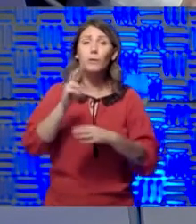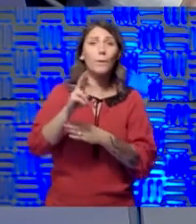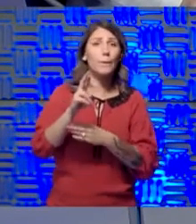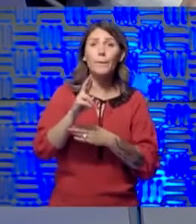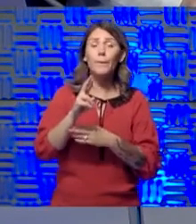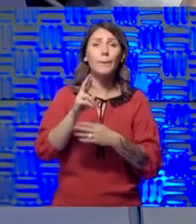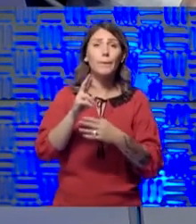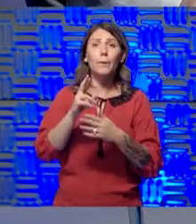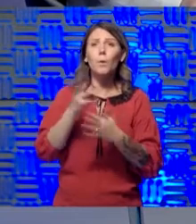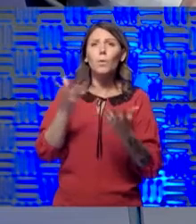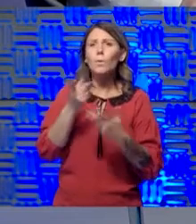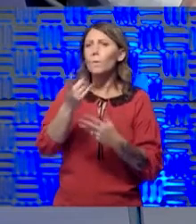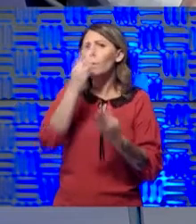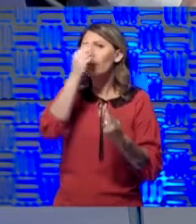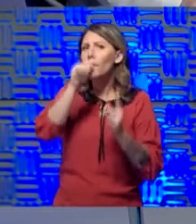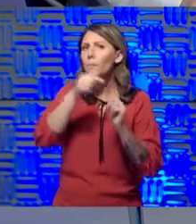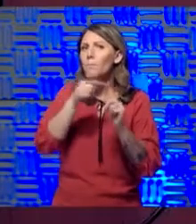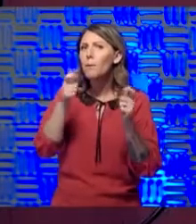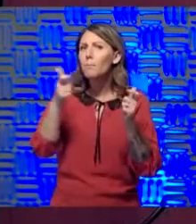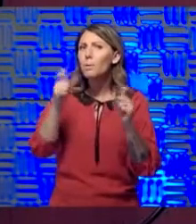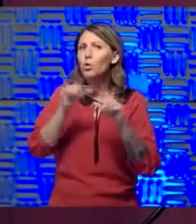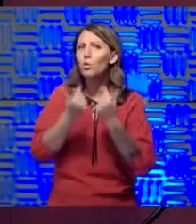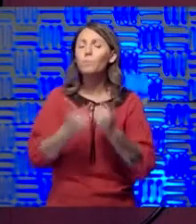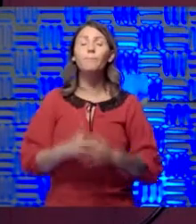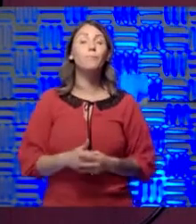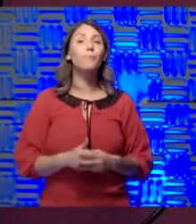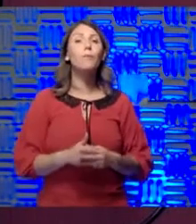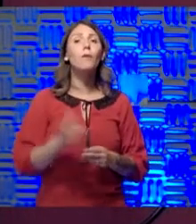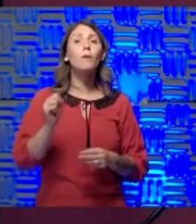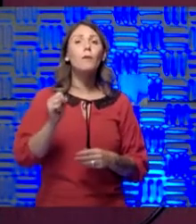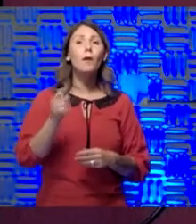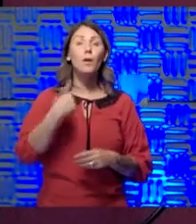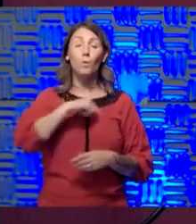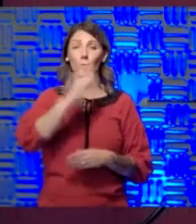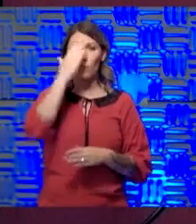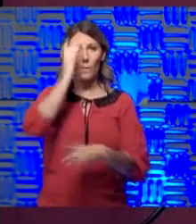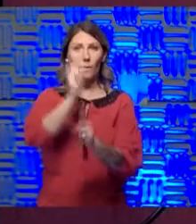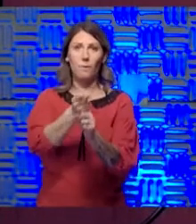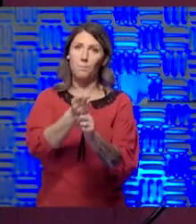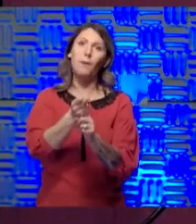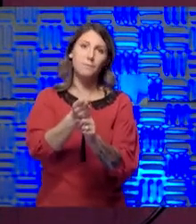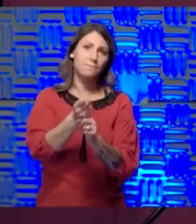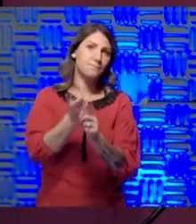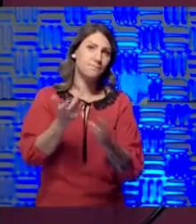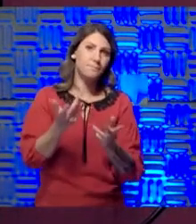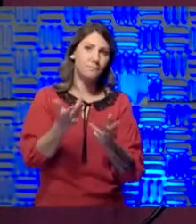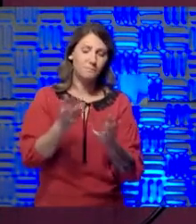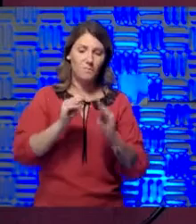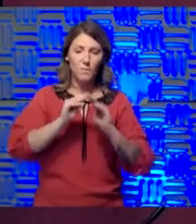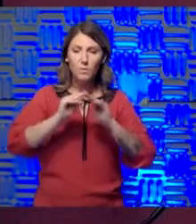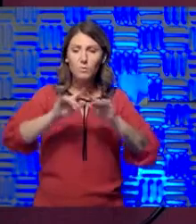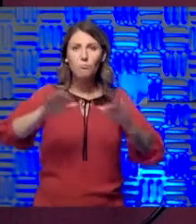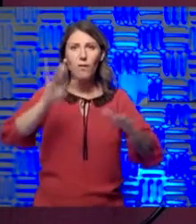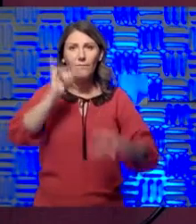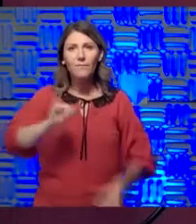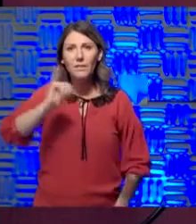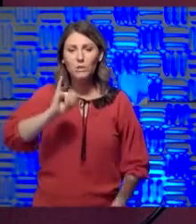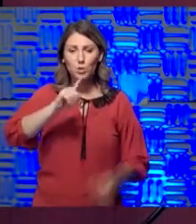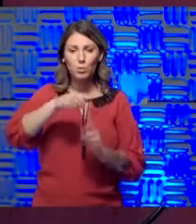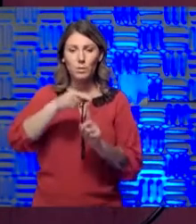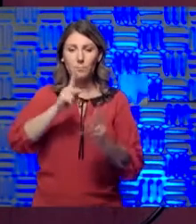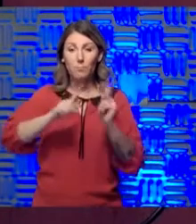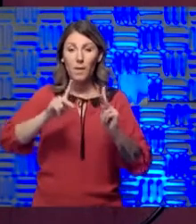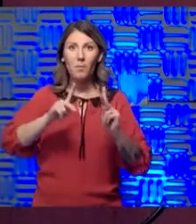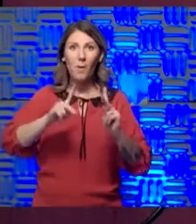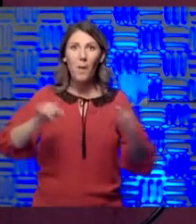What do you think about big groups? Yeah, I think we know the impact on the spread of infections when people gather in